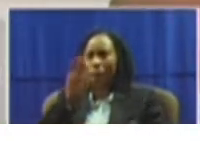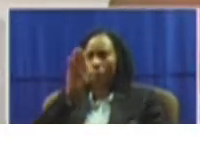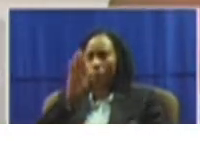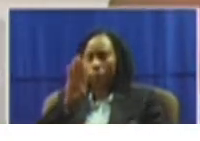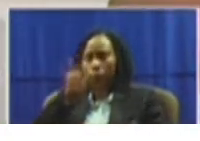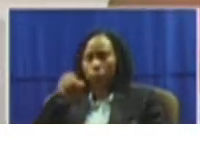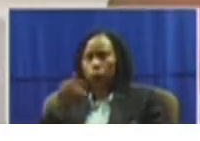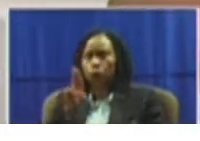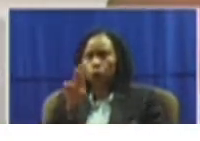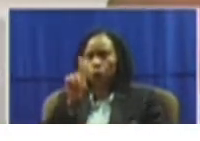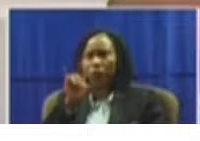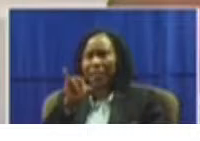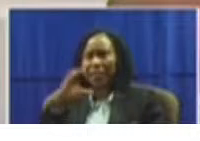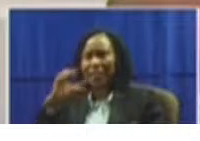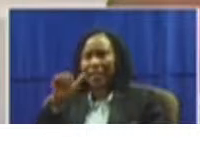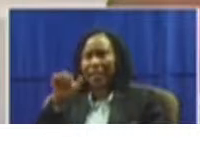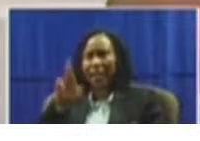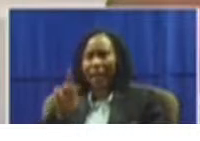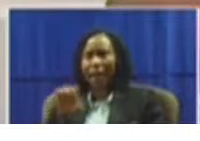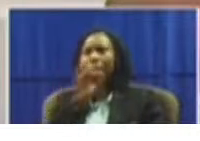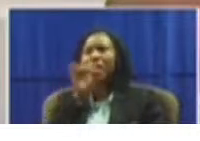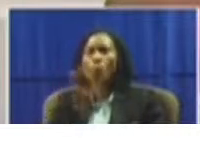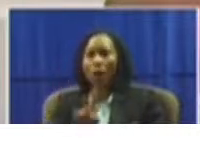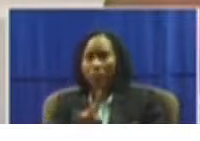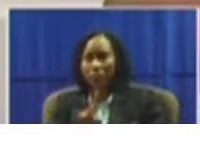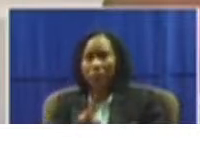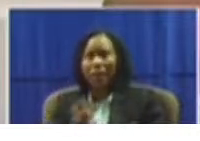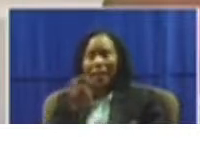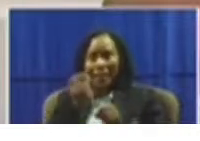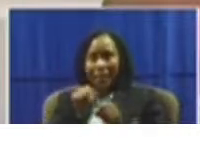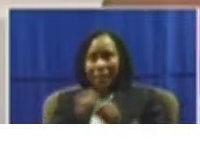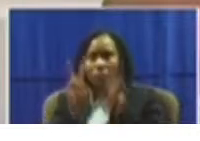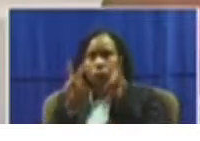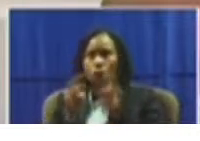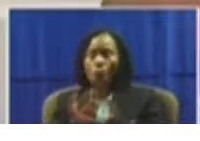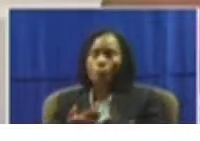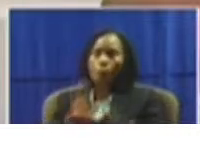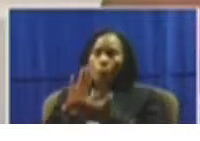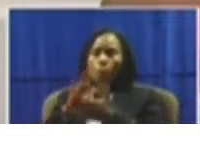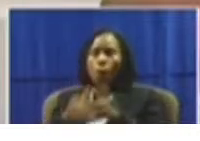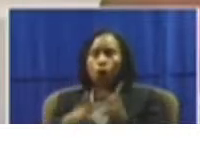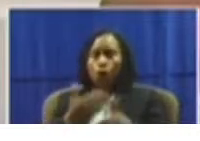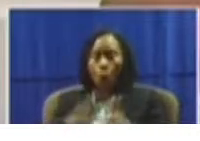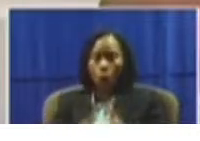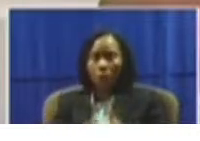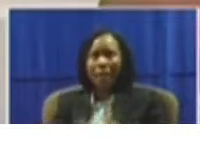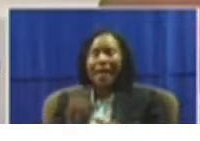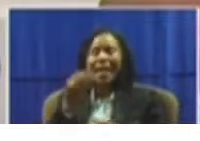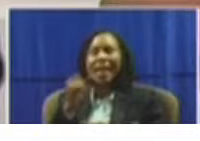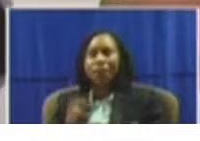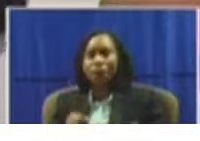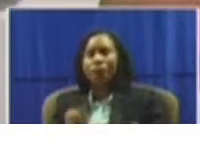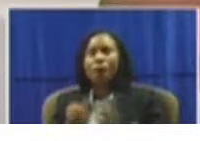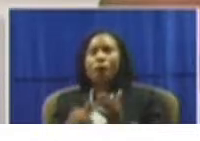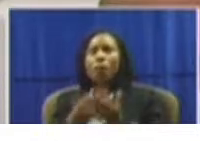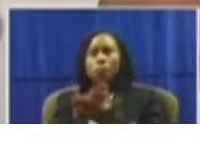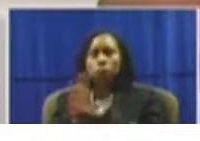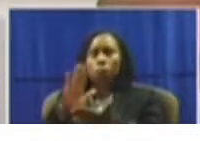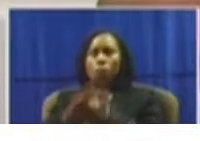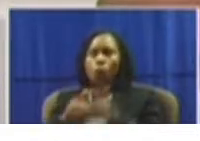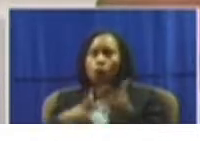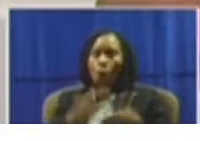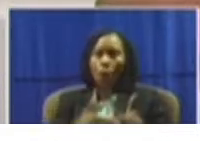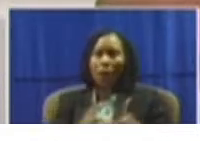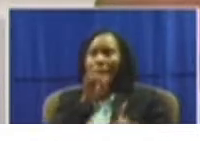by saying this matter was struck off the roll. If it is struck off the roll, it's no longer on the